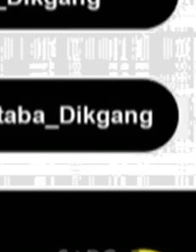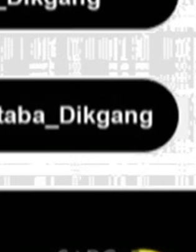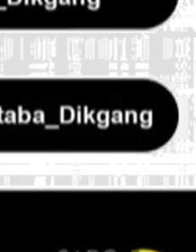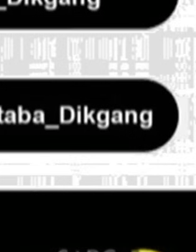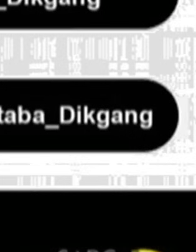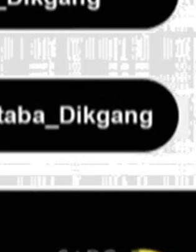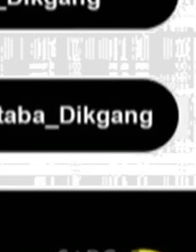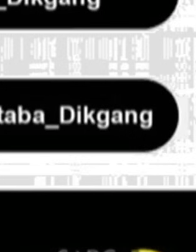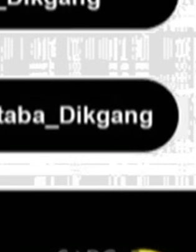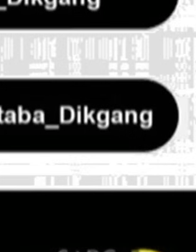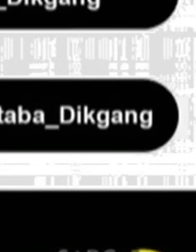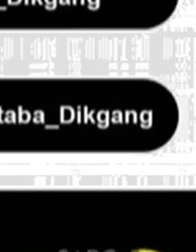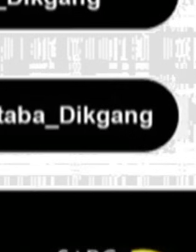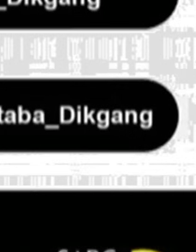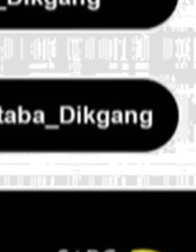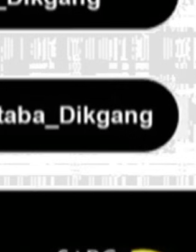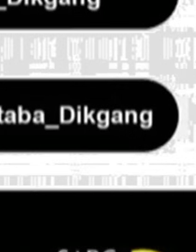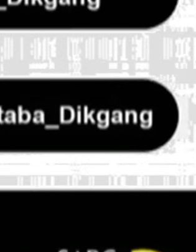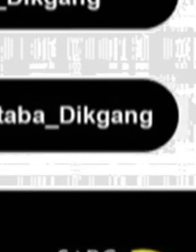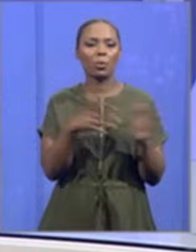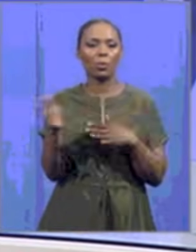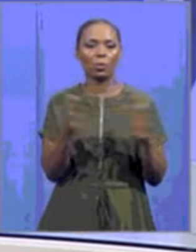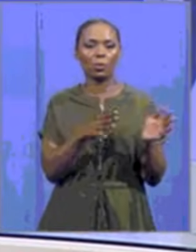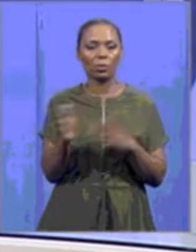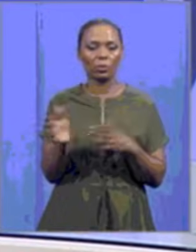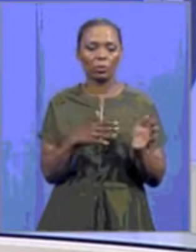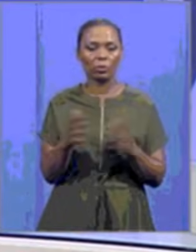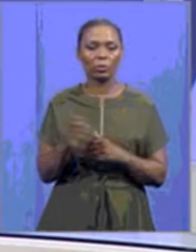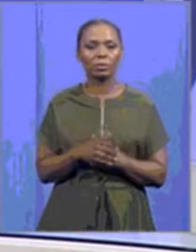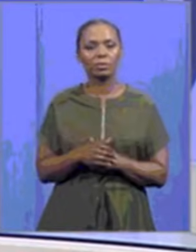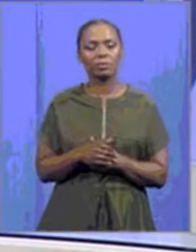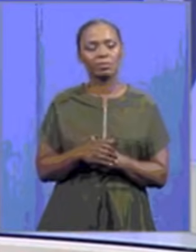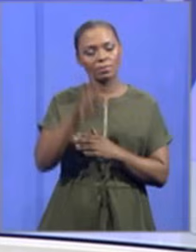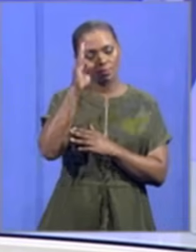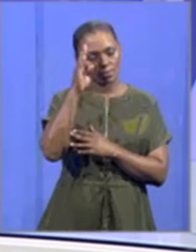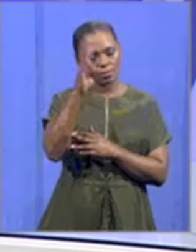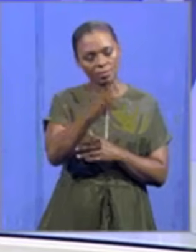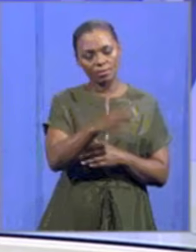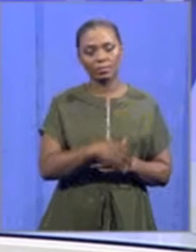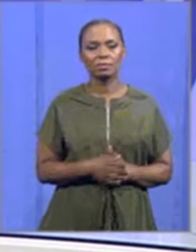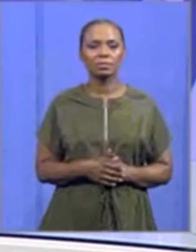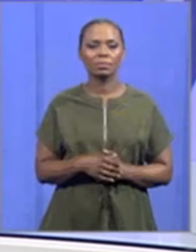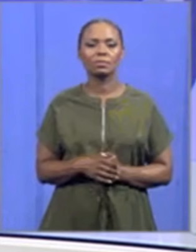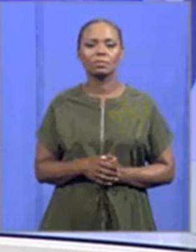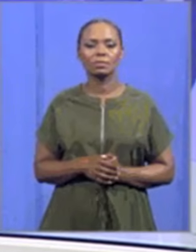SABC 2 go latela kakanyo ya maemo a boso Thobela.